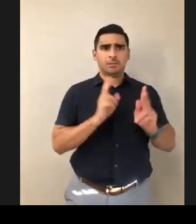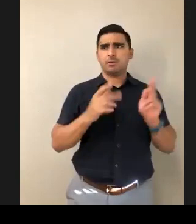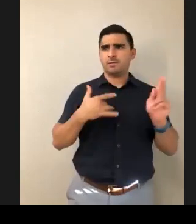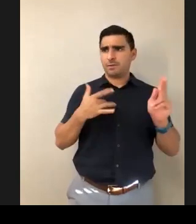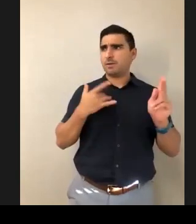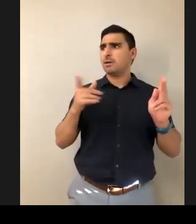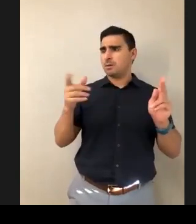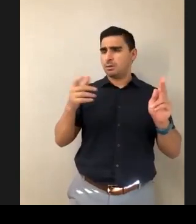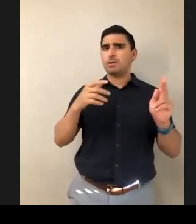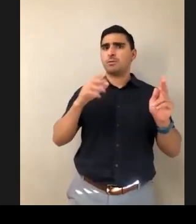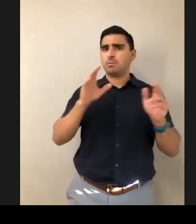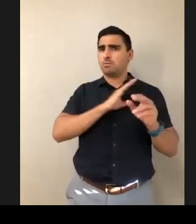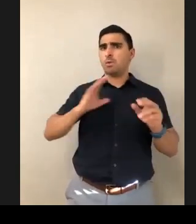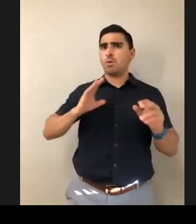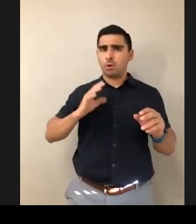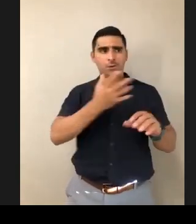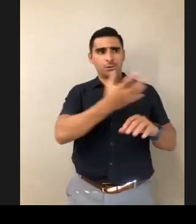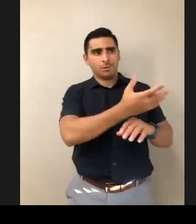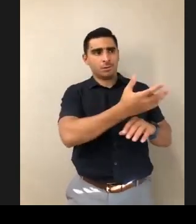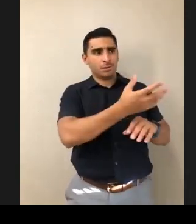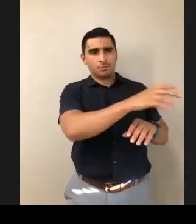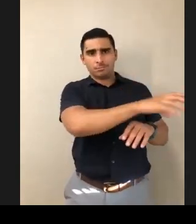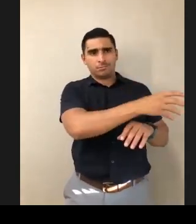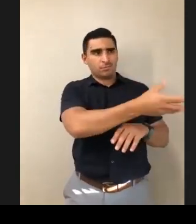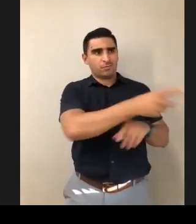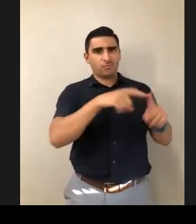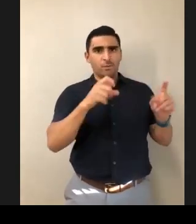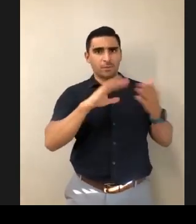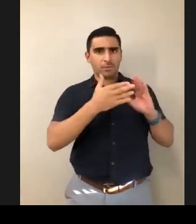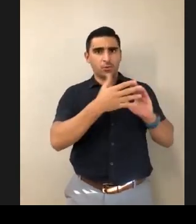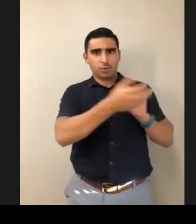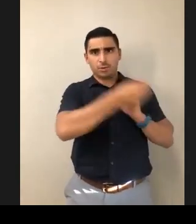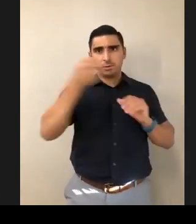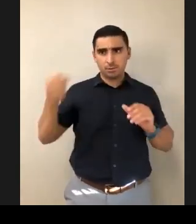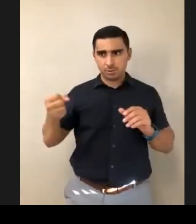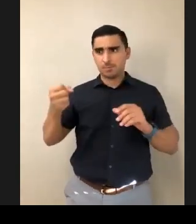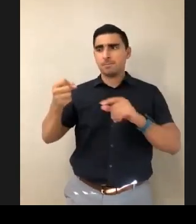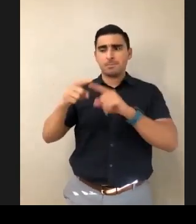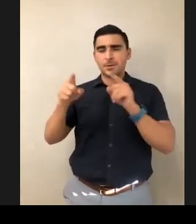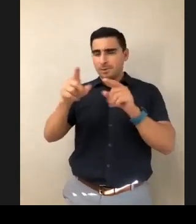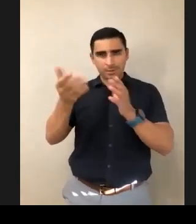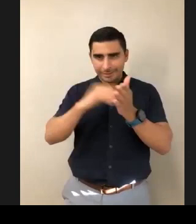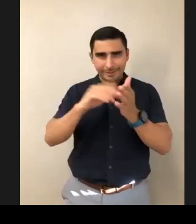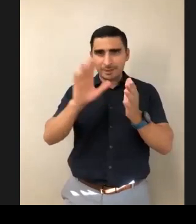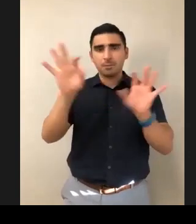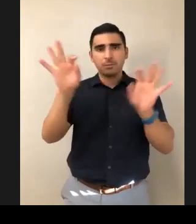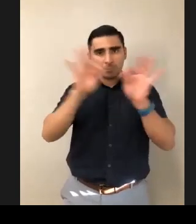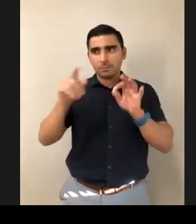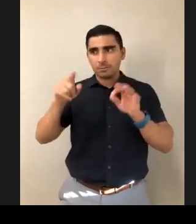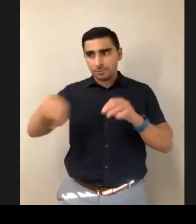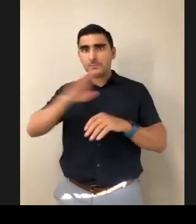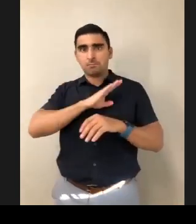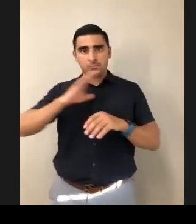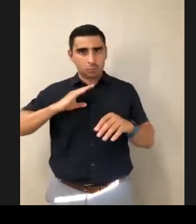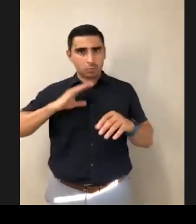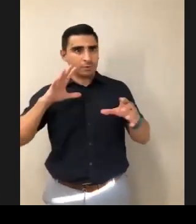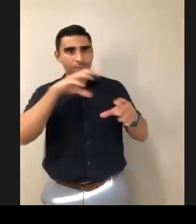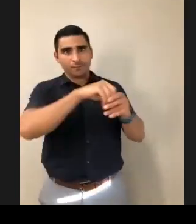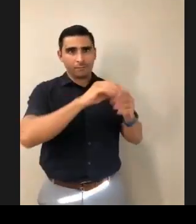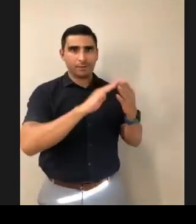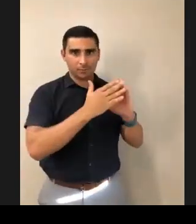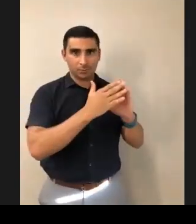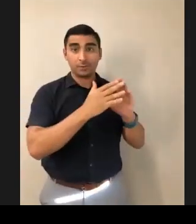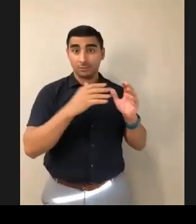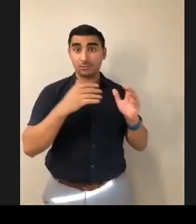cetera. But I think that a lot of that is going to go back to community engagement. I work with my board members all the time. I encourage them like, hey,